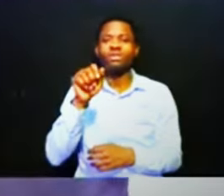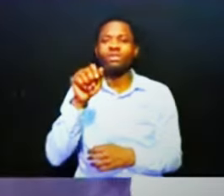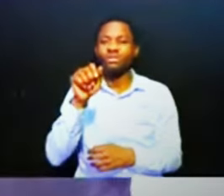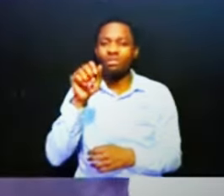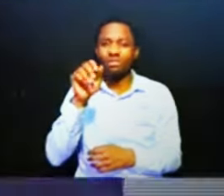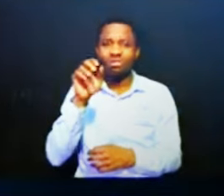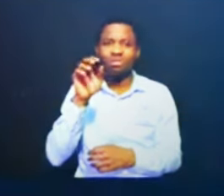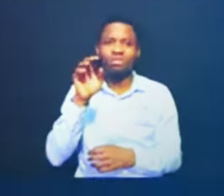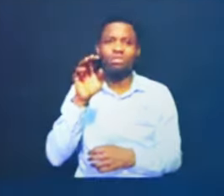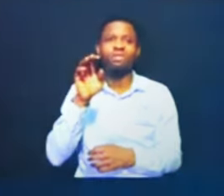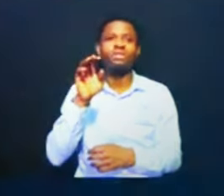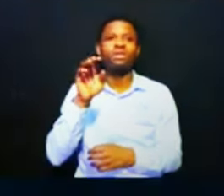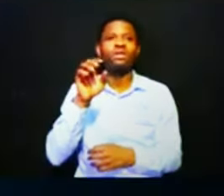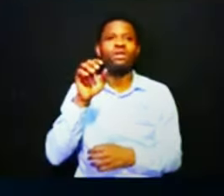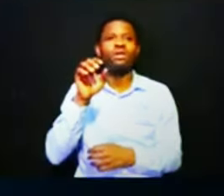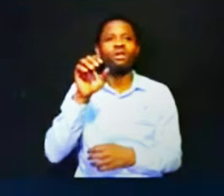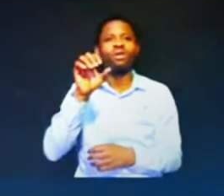people